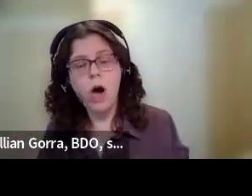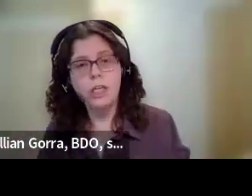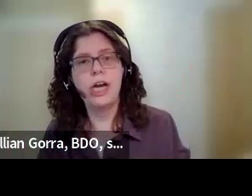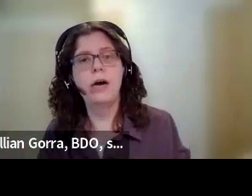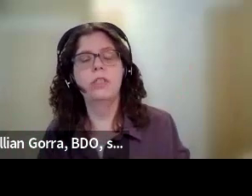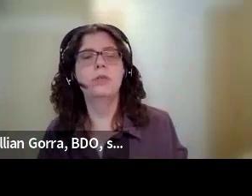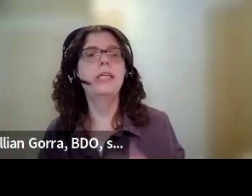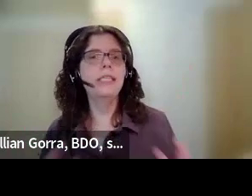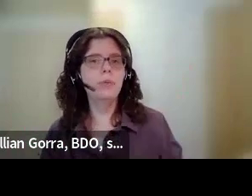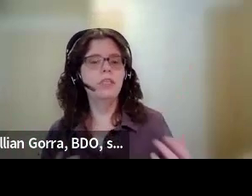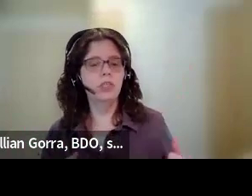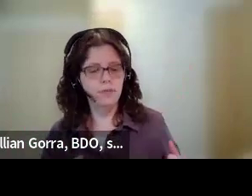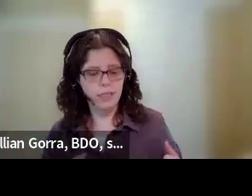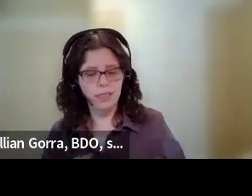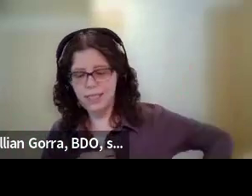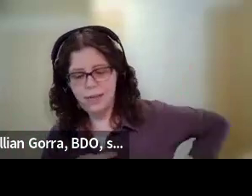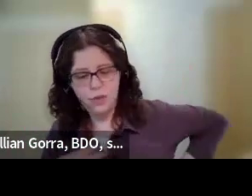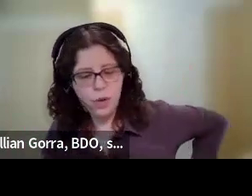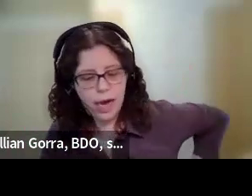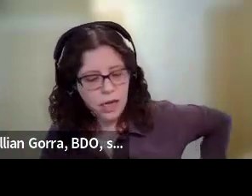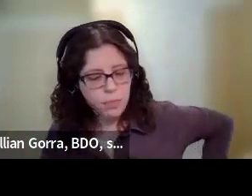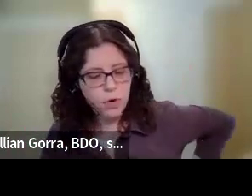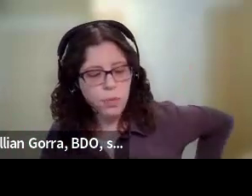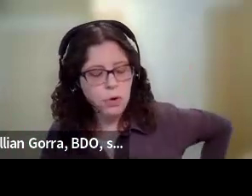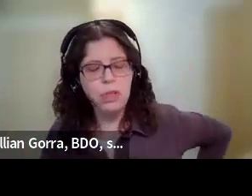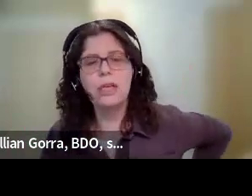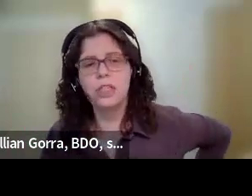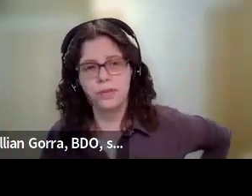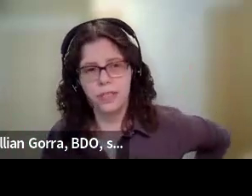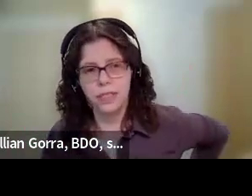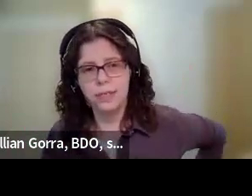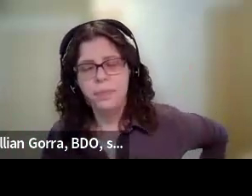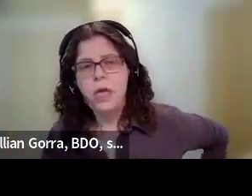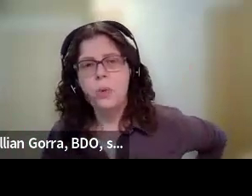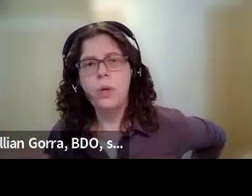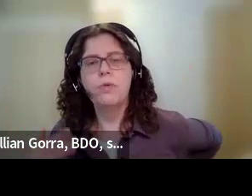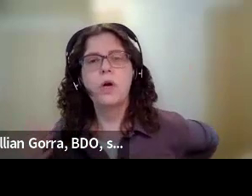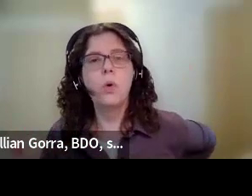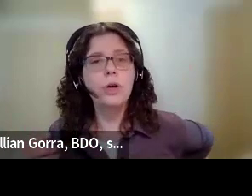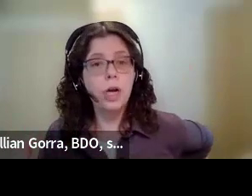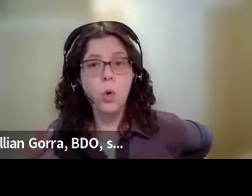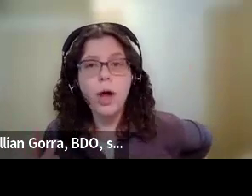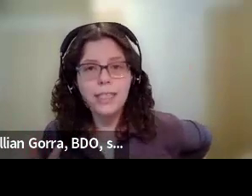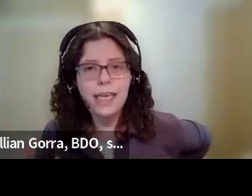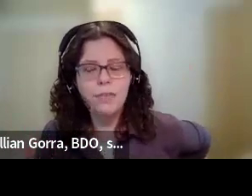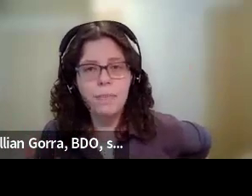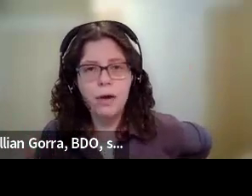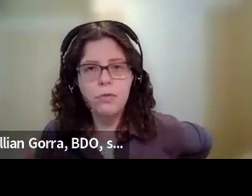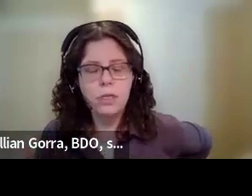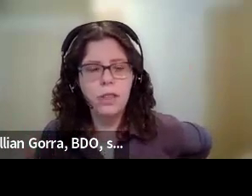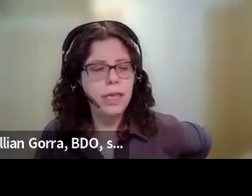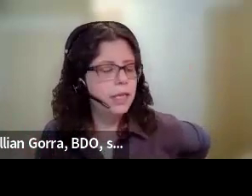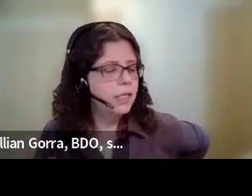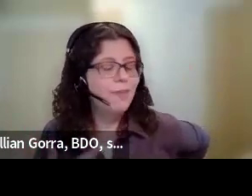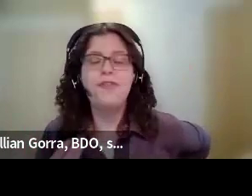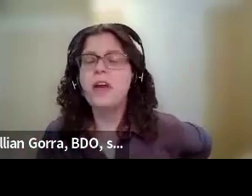things wash out. So let's say with services, let's say if you got pro bono legal services, we would record a quantitative